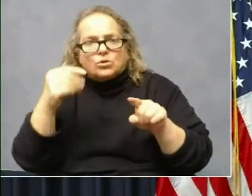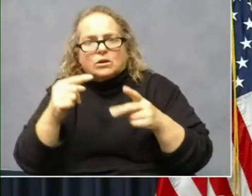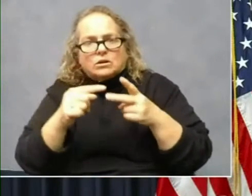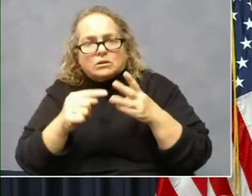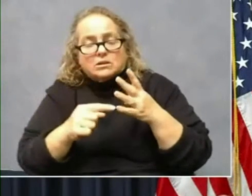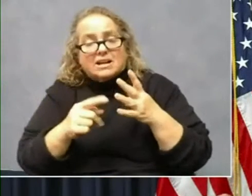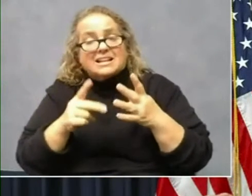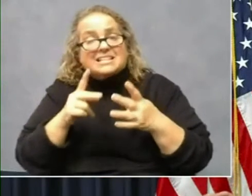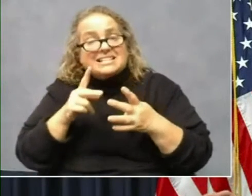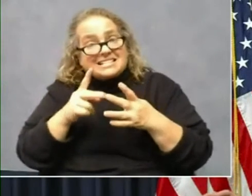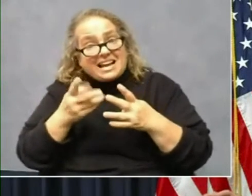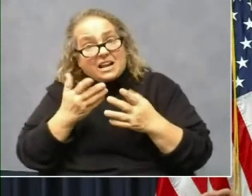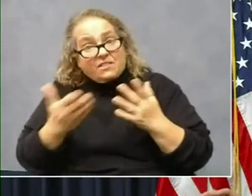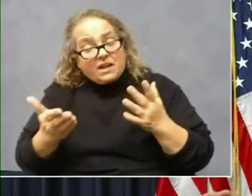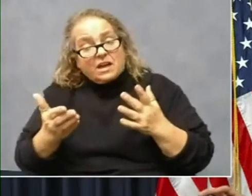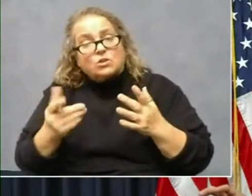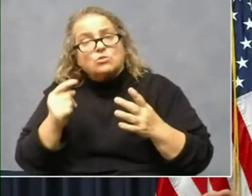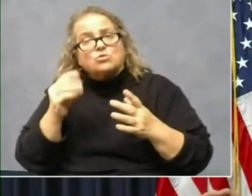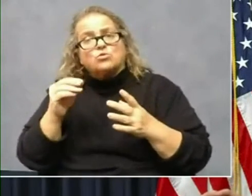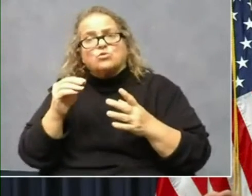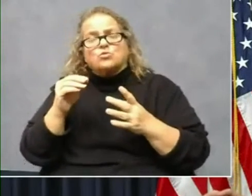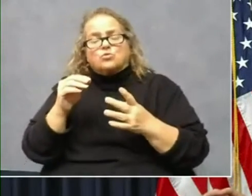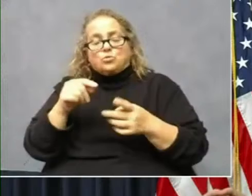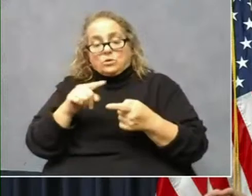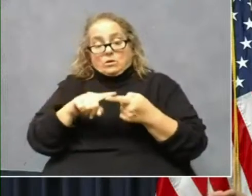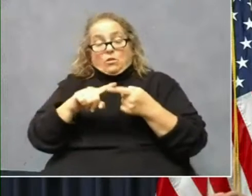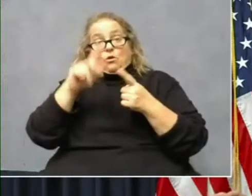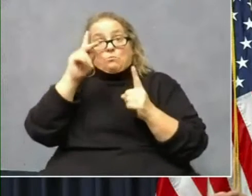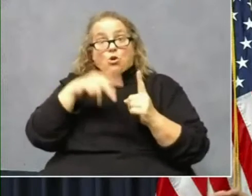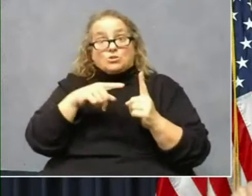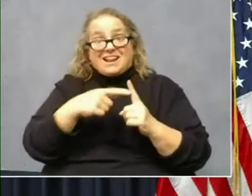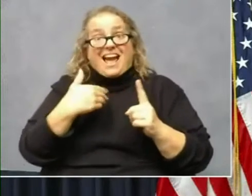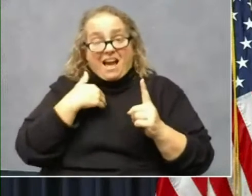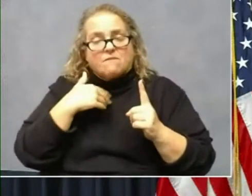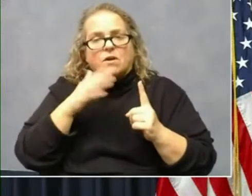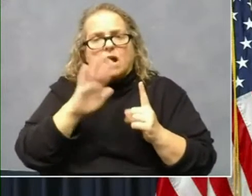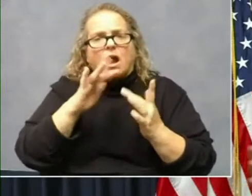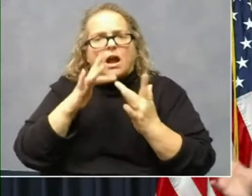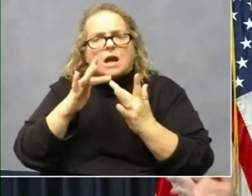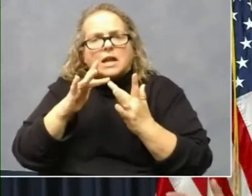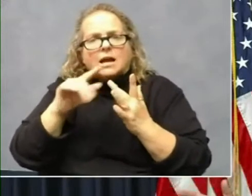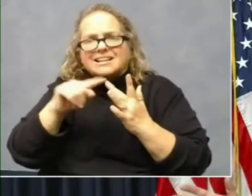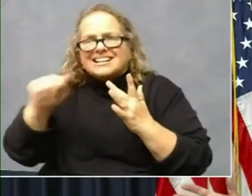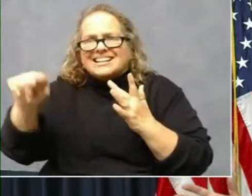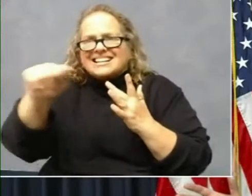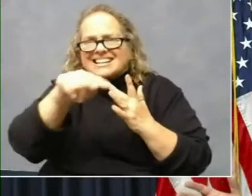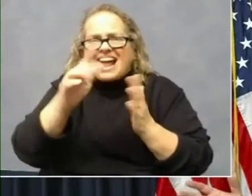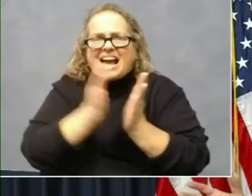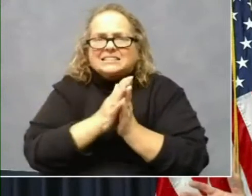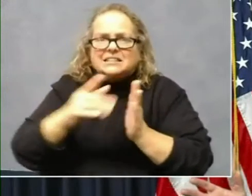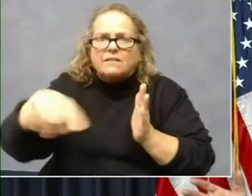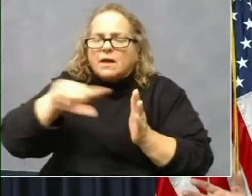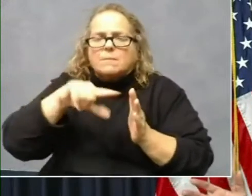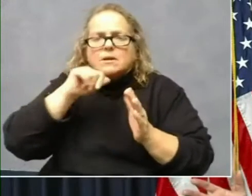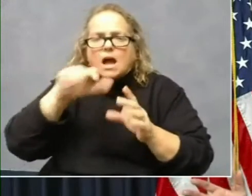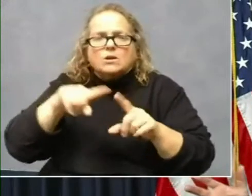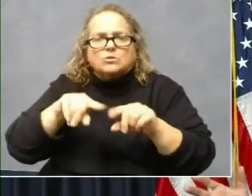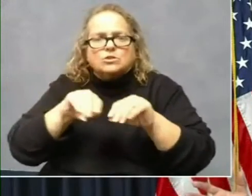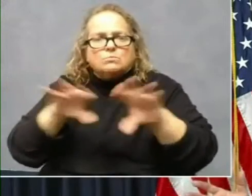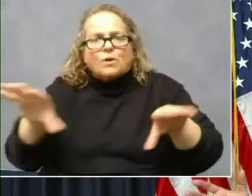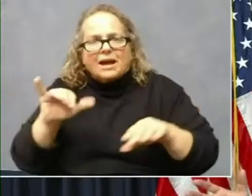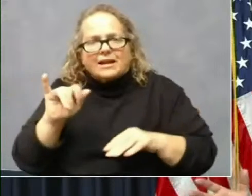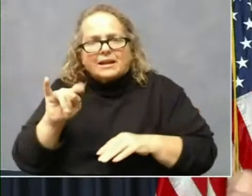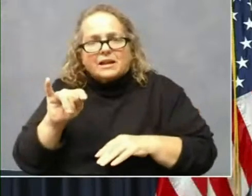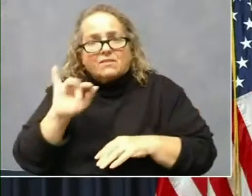the contacts that those people have seen recently and ask them to quarantine so they don't get out and spread the virus. Now, those are the two